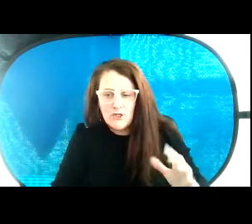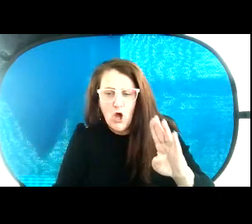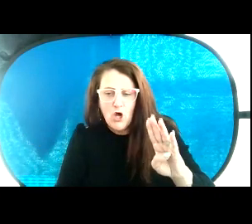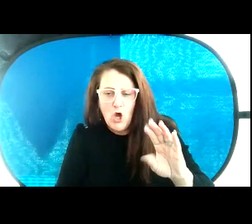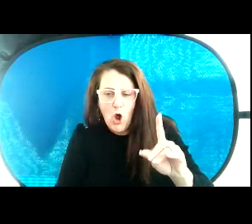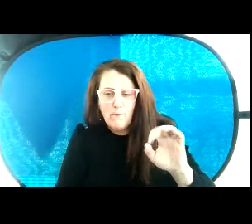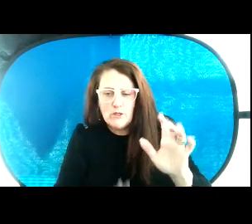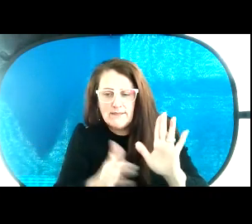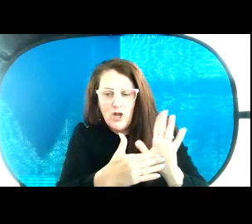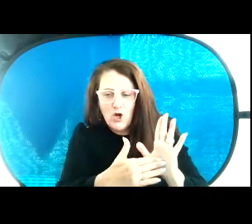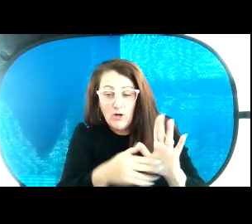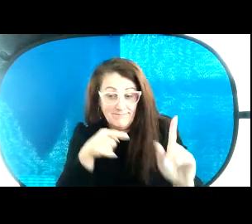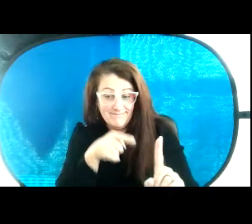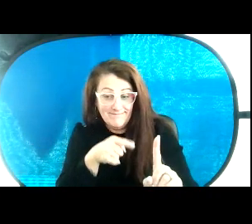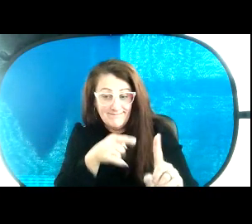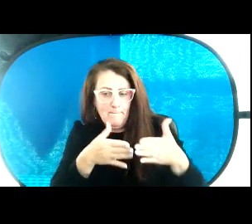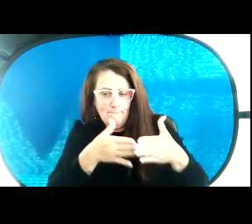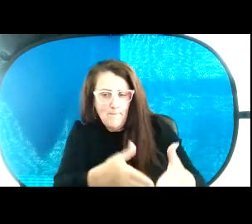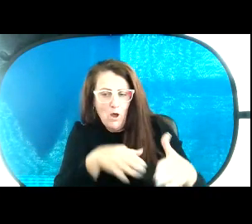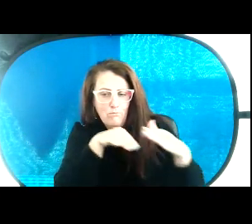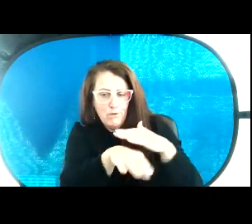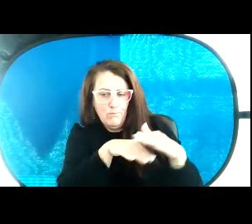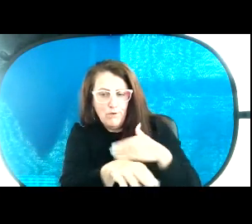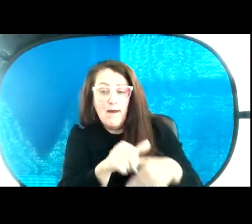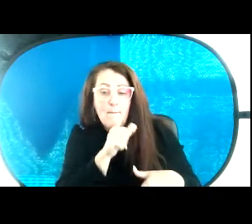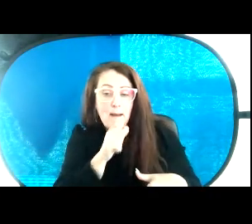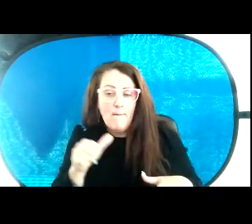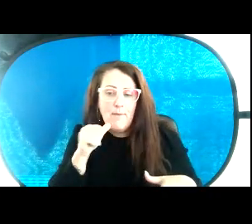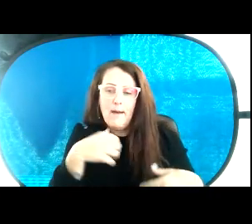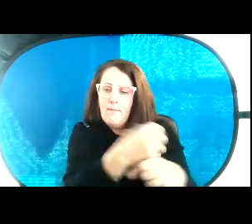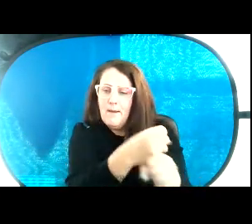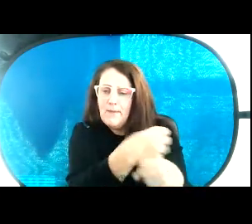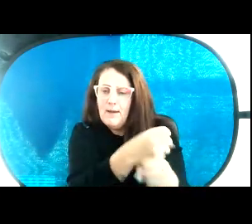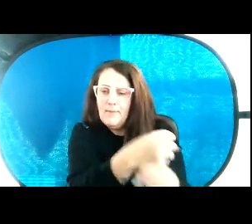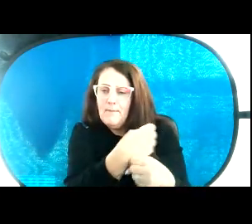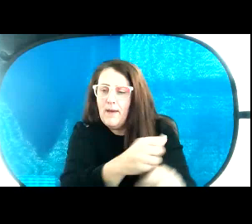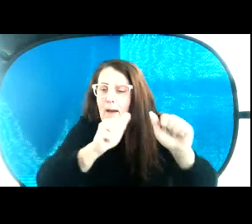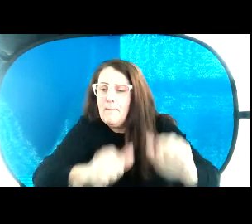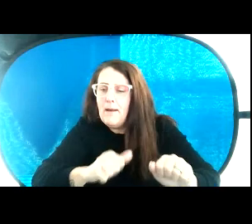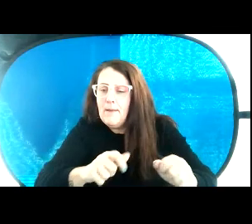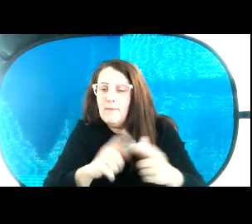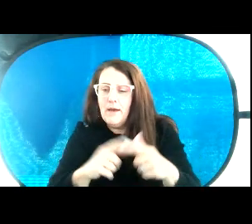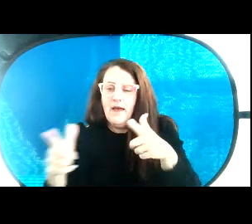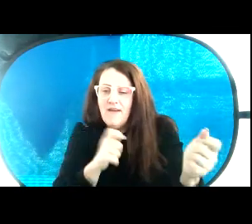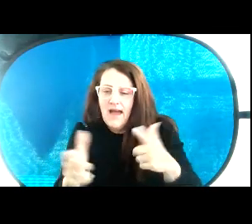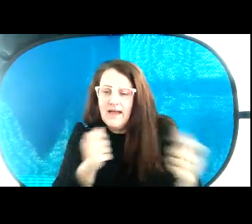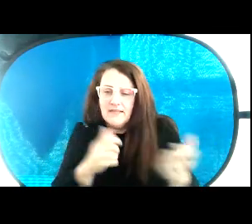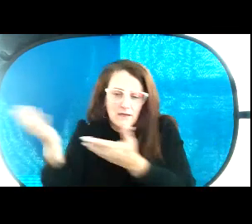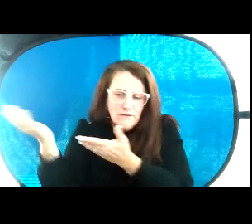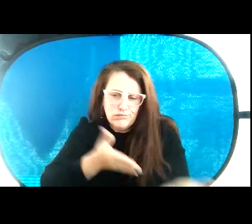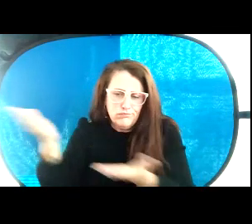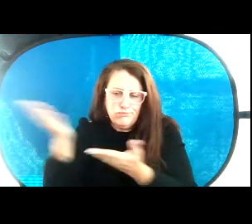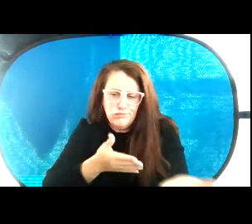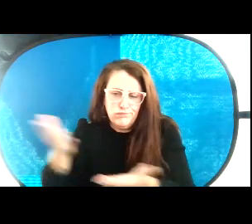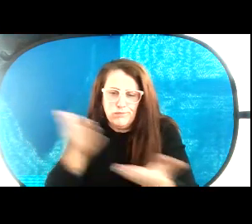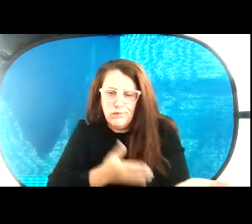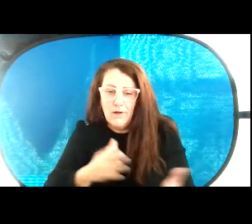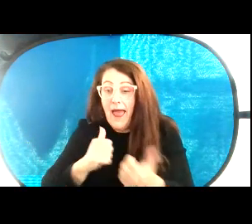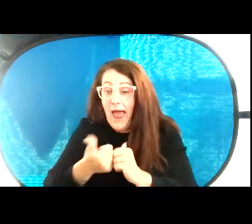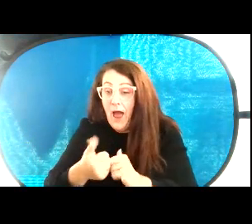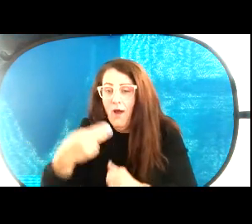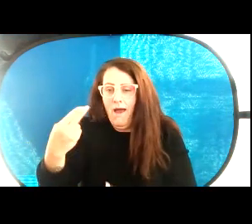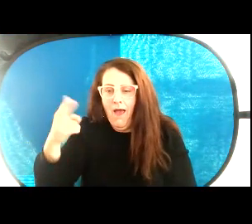the inland port allows agricultural producers and manufacturers the ability to quickly ship and receive products via this hub